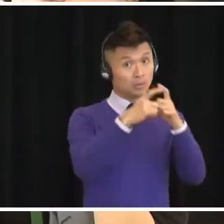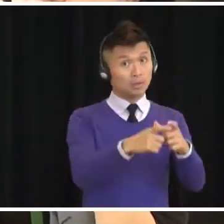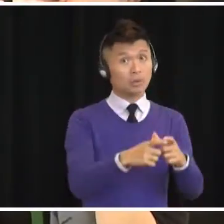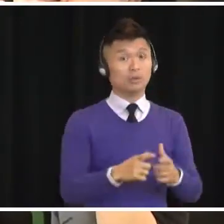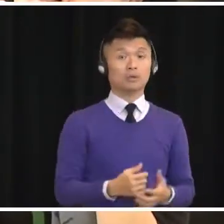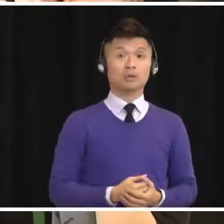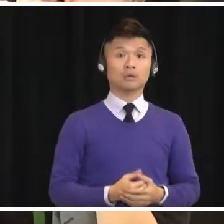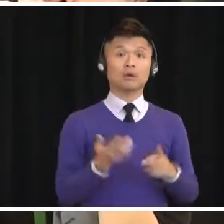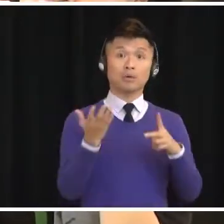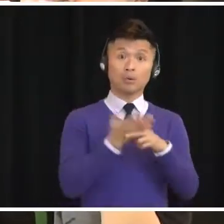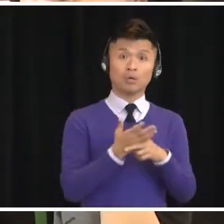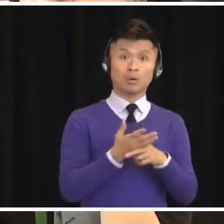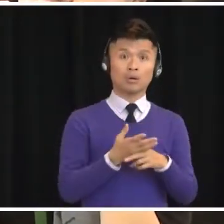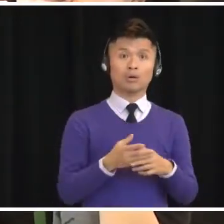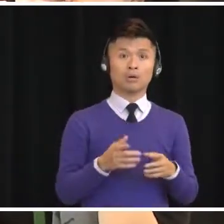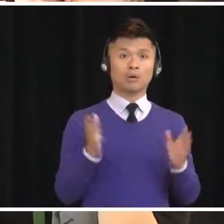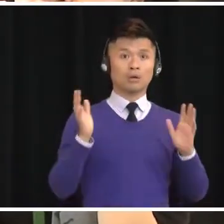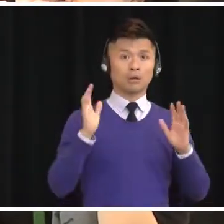Suicide rate.